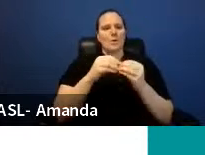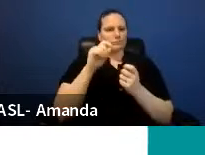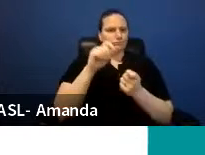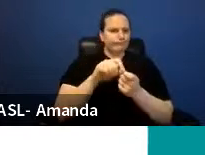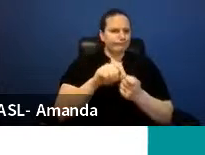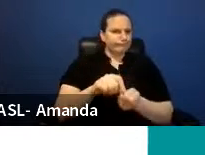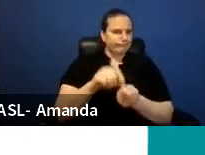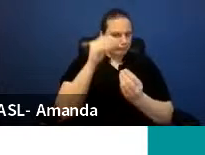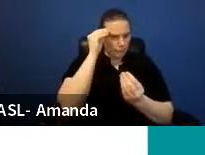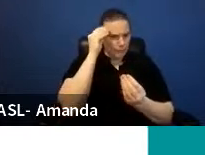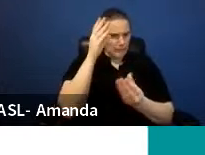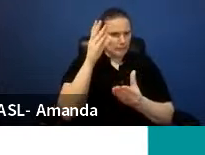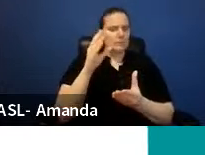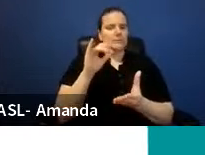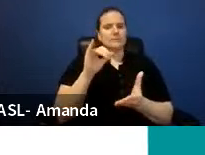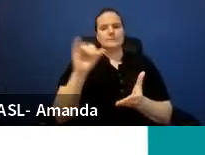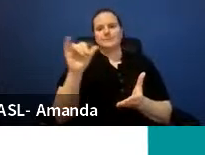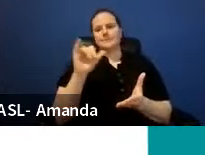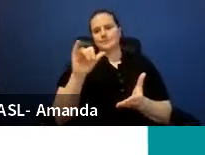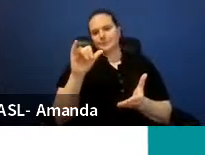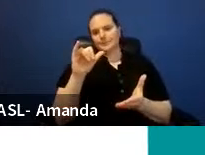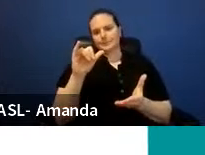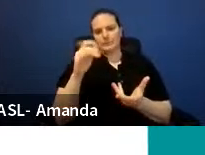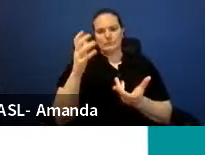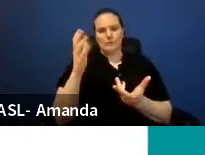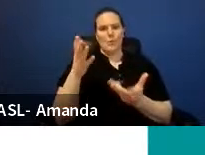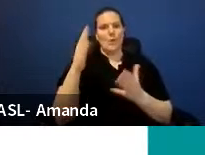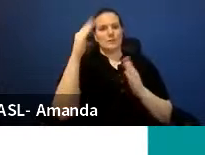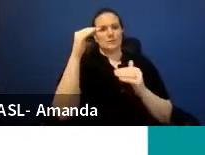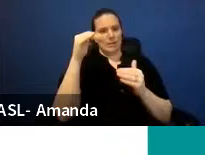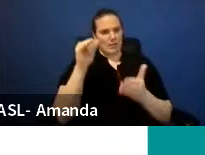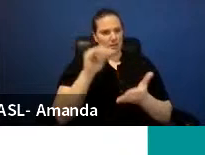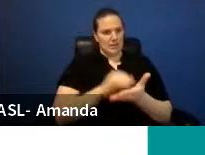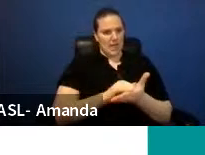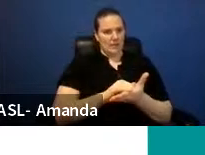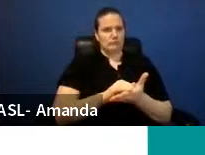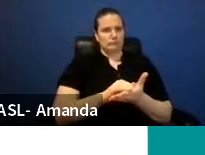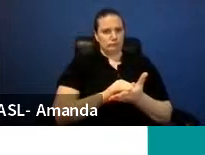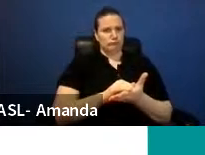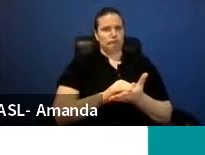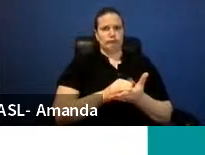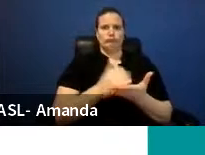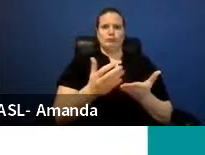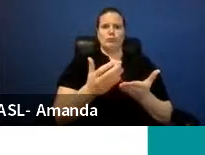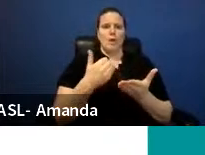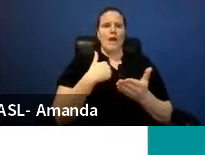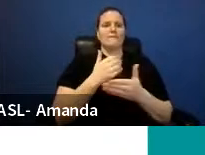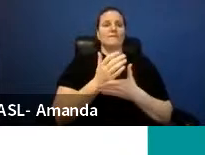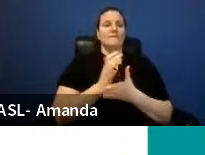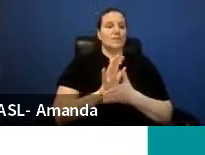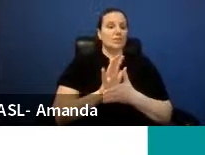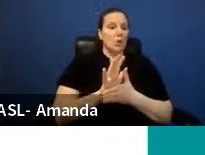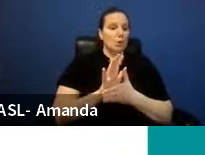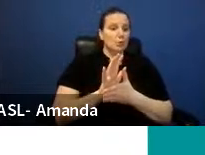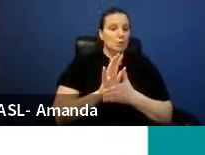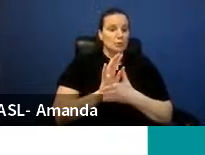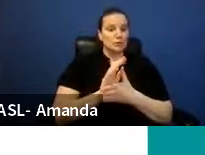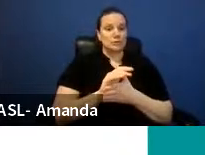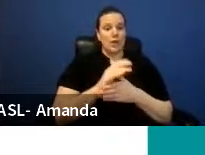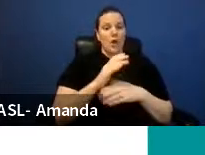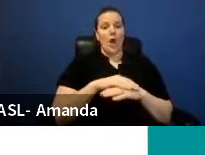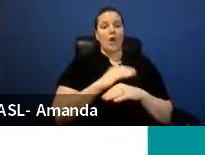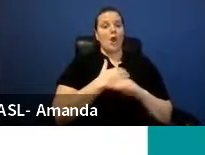and would like, so we're expecting that. And so we will have videos featured on